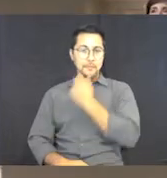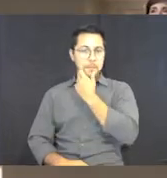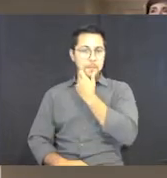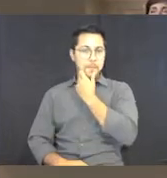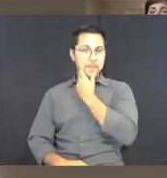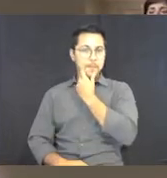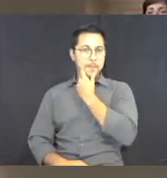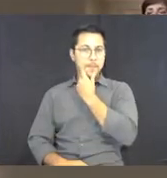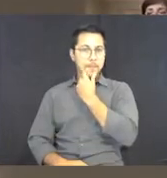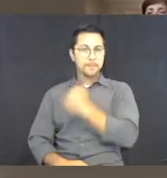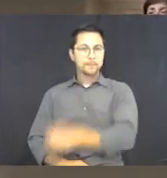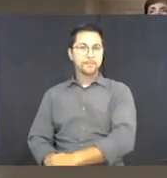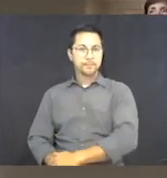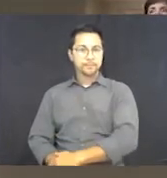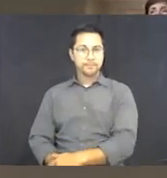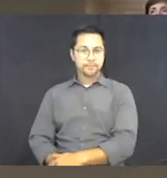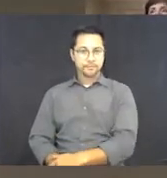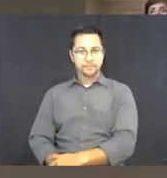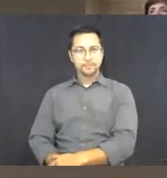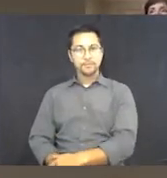Hi.